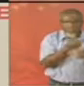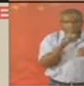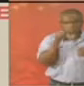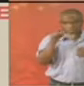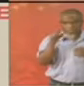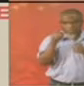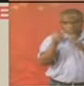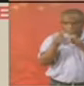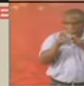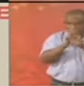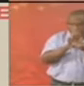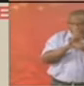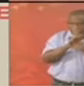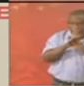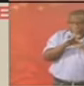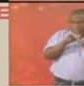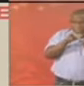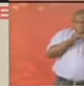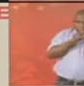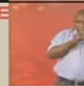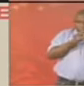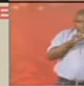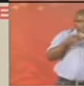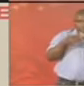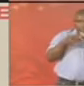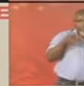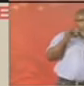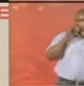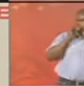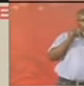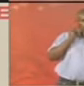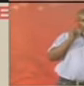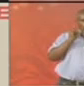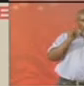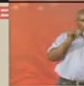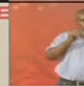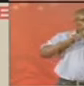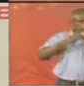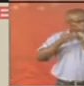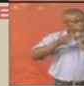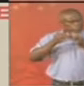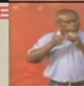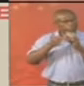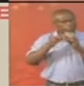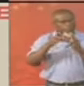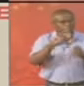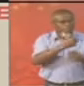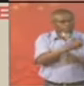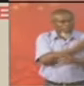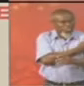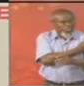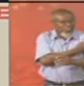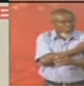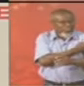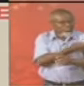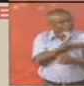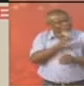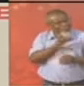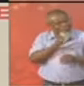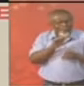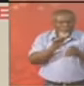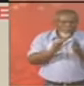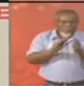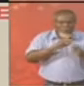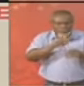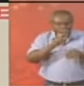where the people who've had the vaccine so far have had what they call the routine or mild, quote-unquote, side effects. Those effects